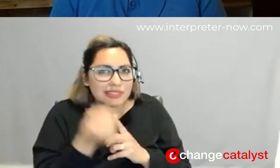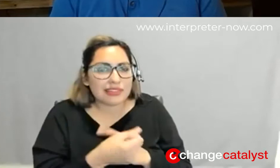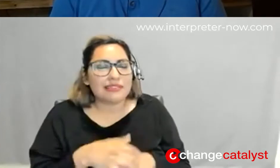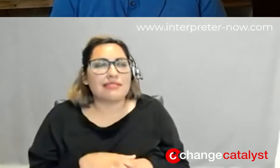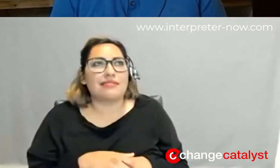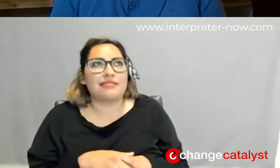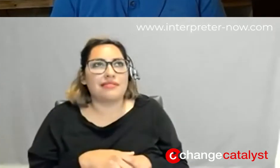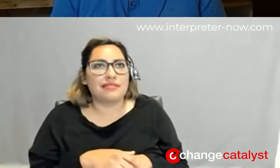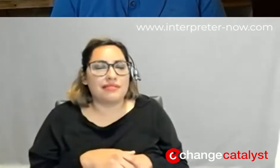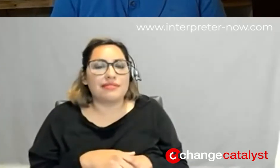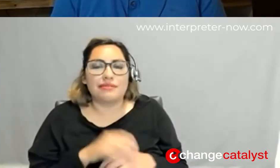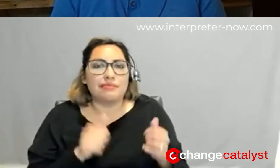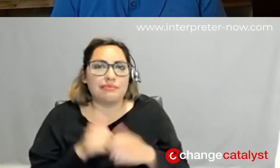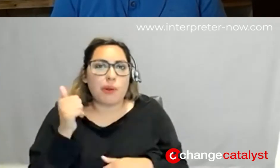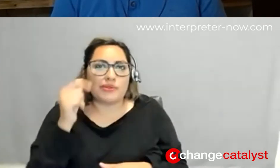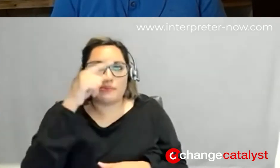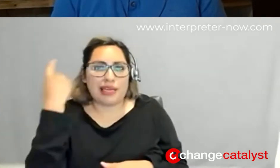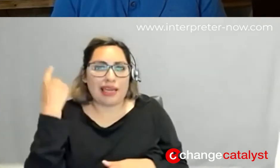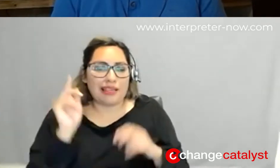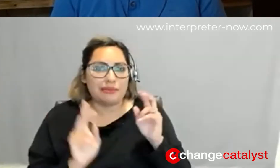First, for most Black folks,